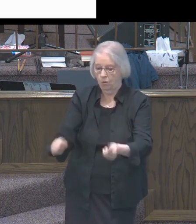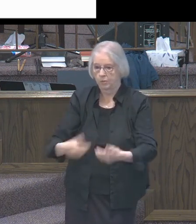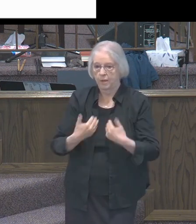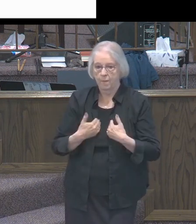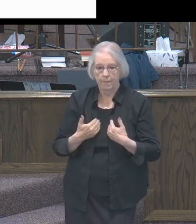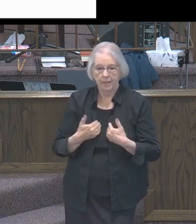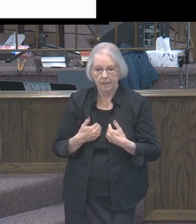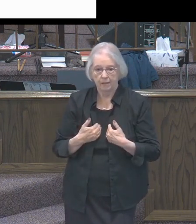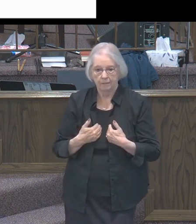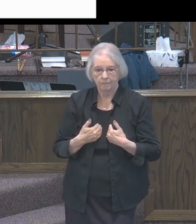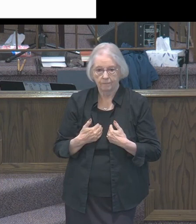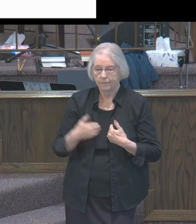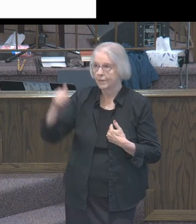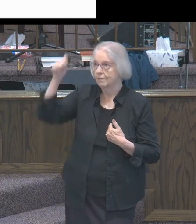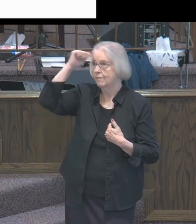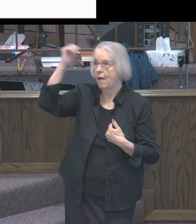same way."